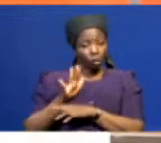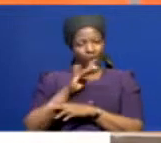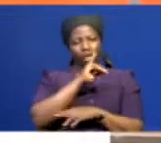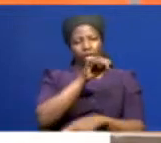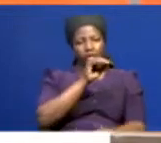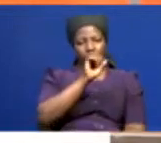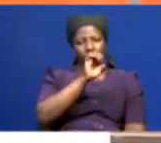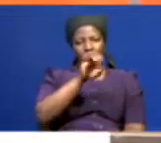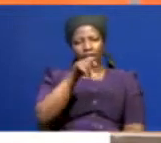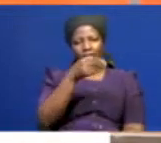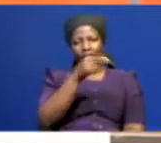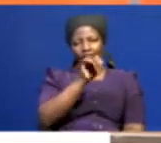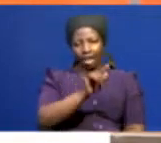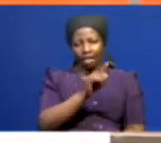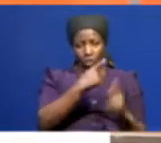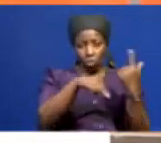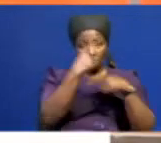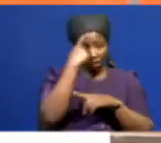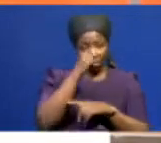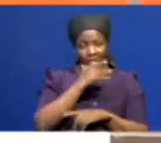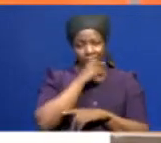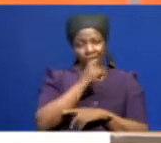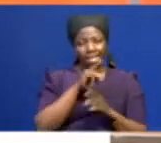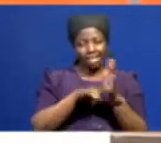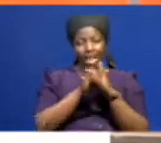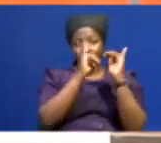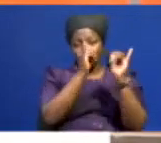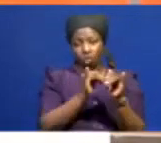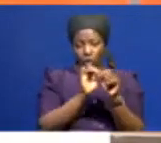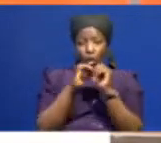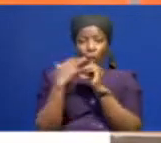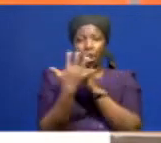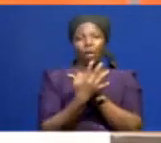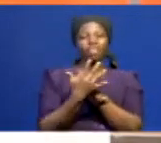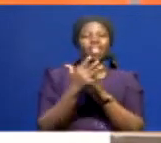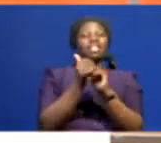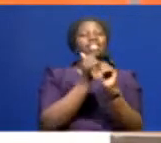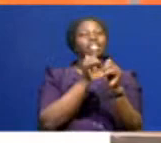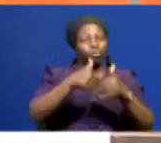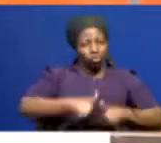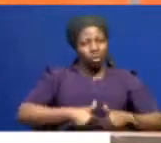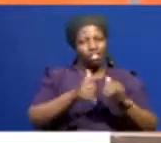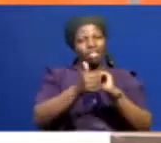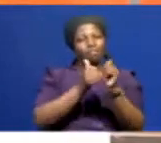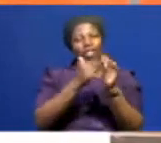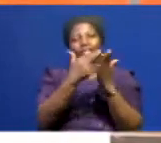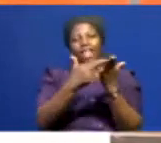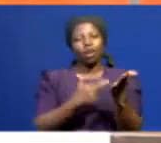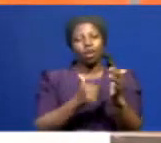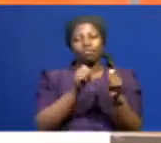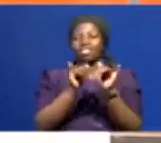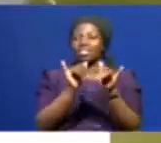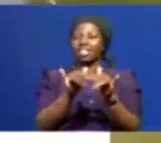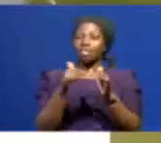won the men's title in a new Commonwealth Youth Games record that had lasted for